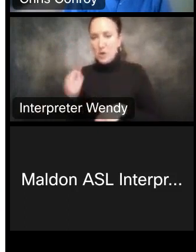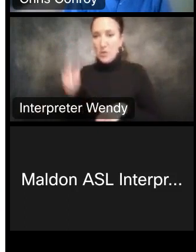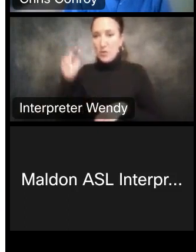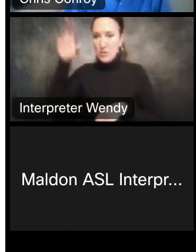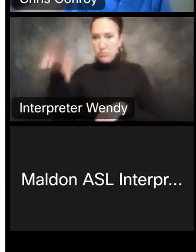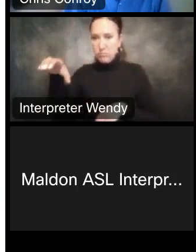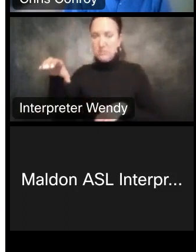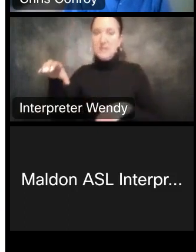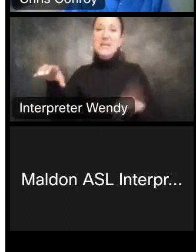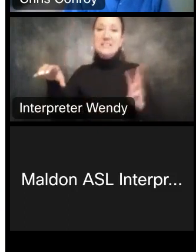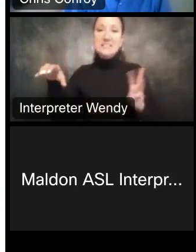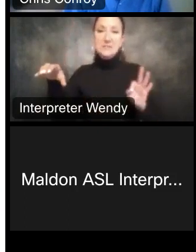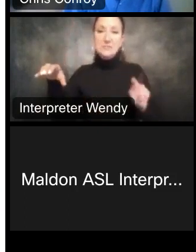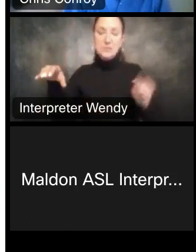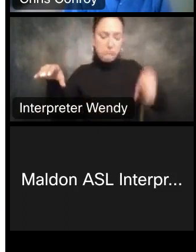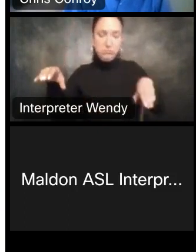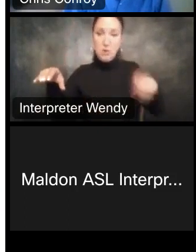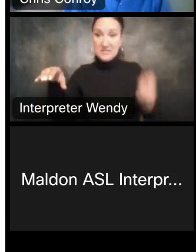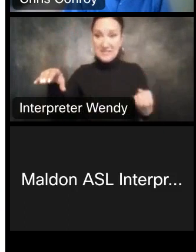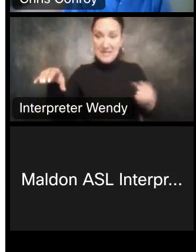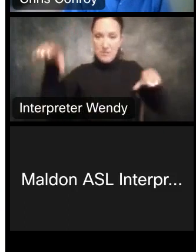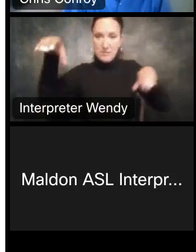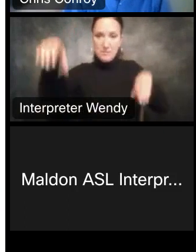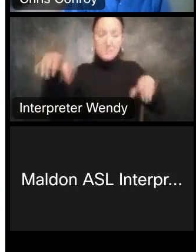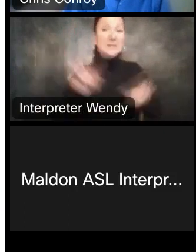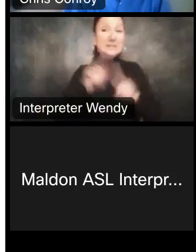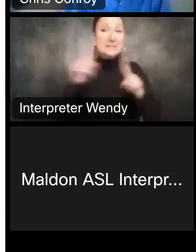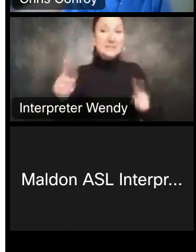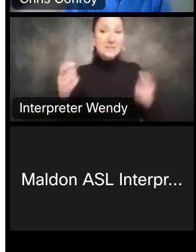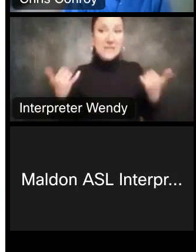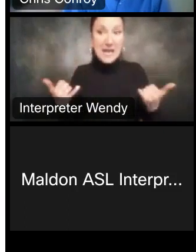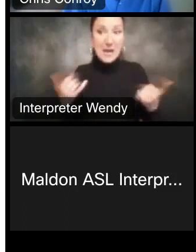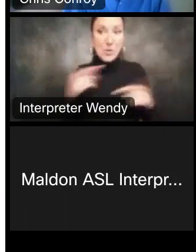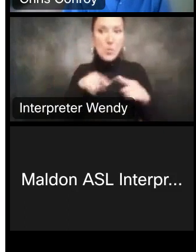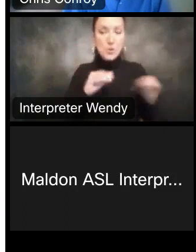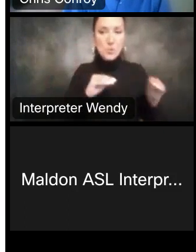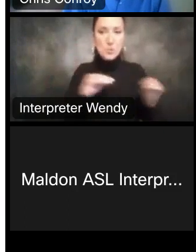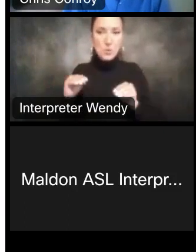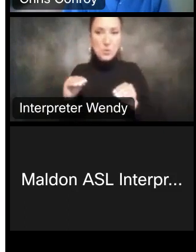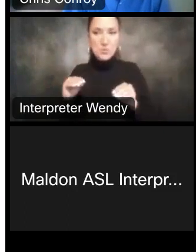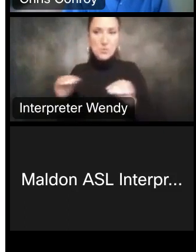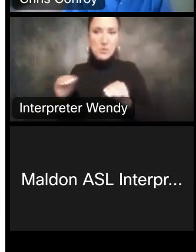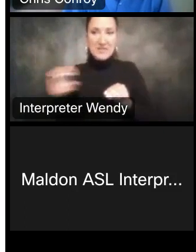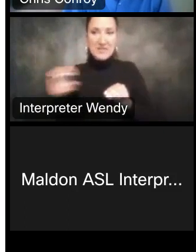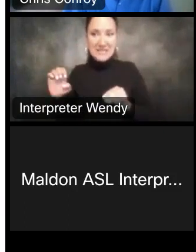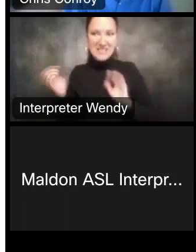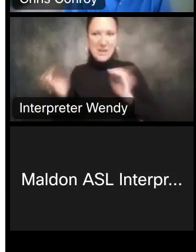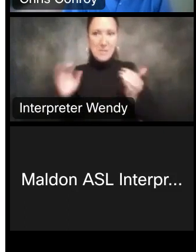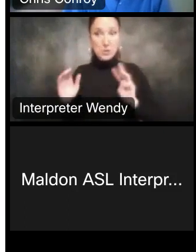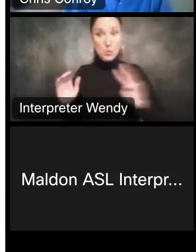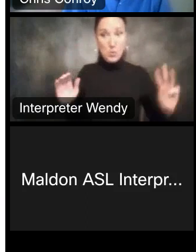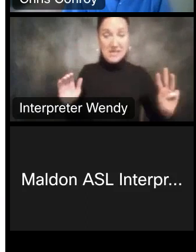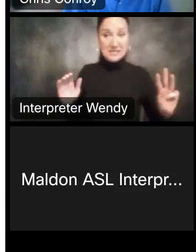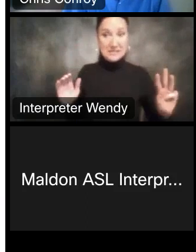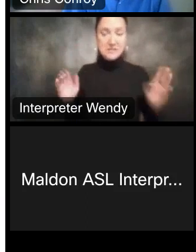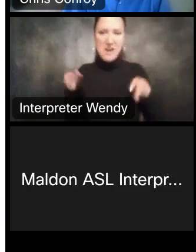10-foot shared use facility on the south side. The big difference now moving east beyond Fairview Avenue compared to west of